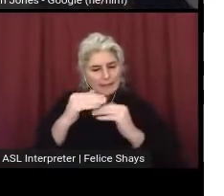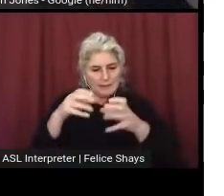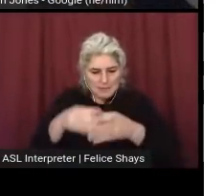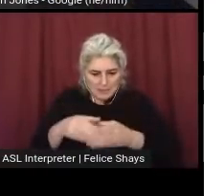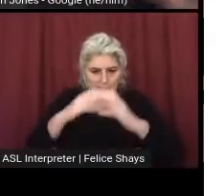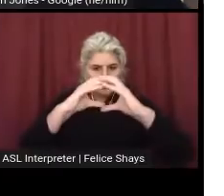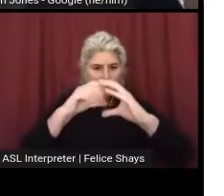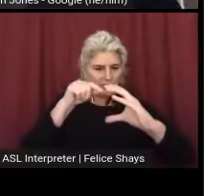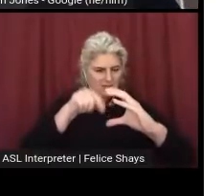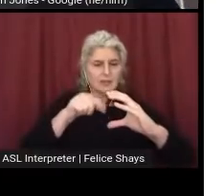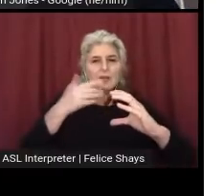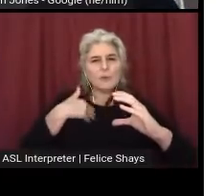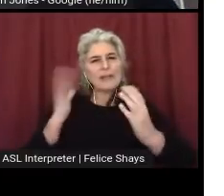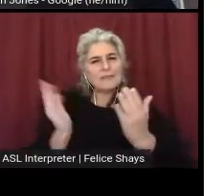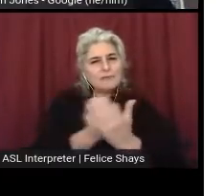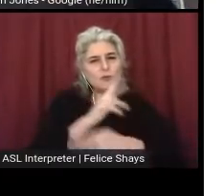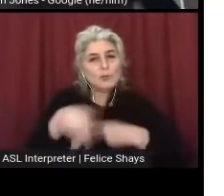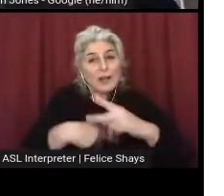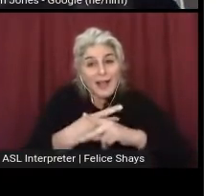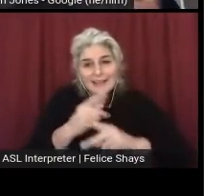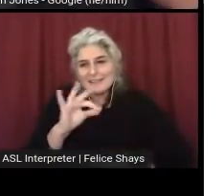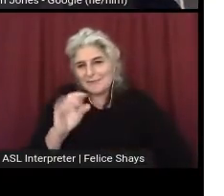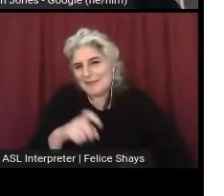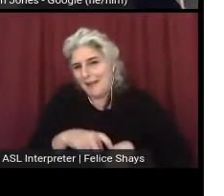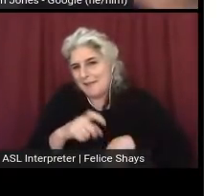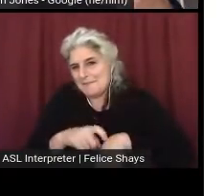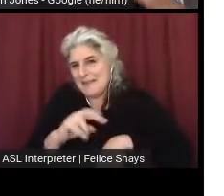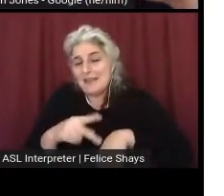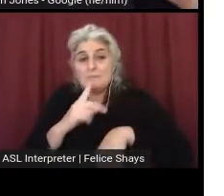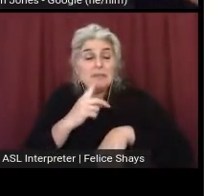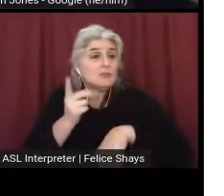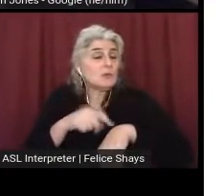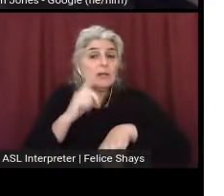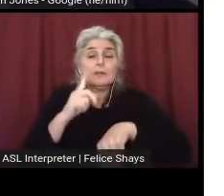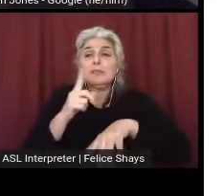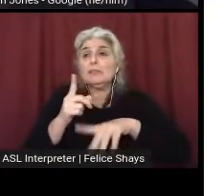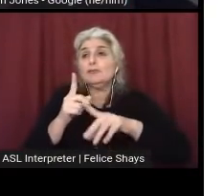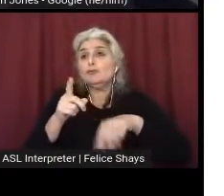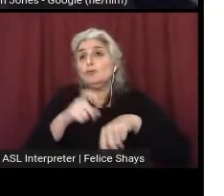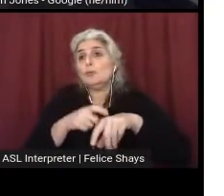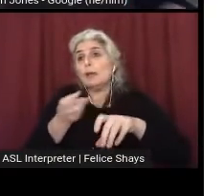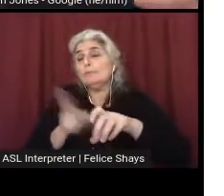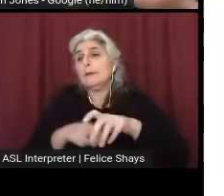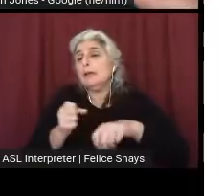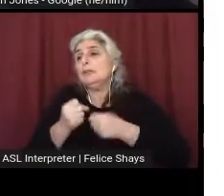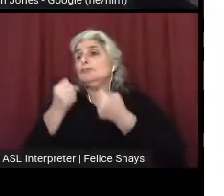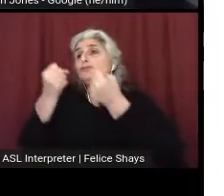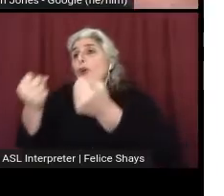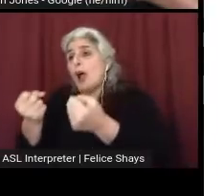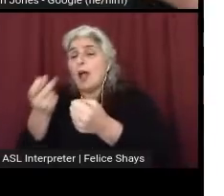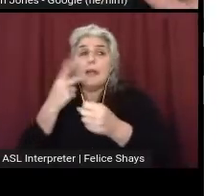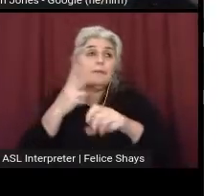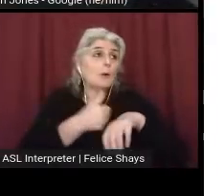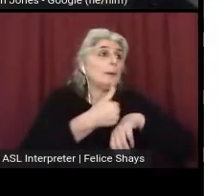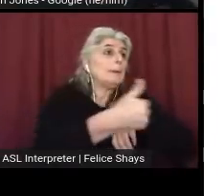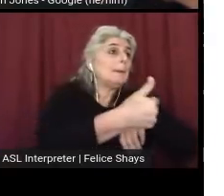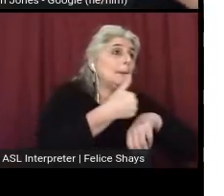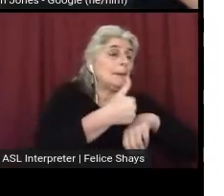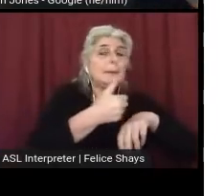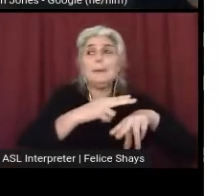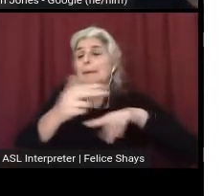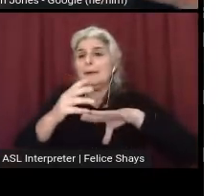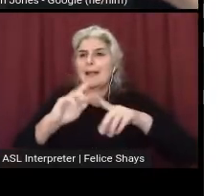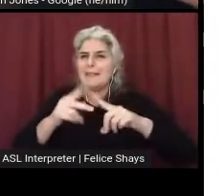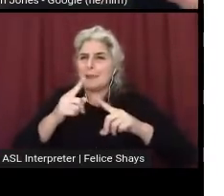also new kinds of time, because we don't have to travel from one space to the next. And so a shift of time and space